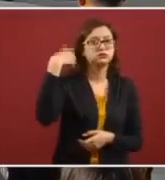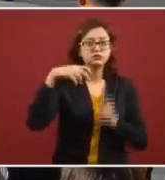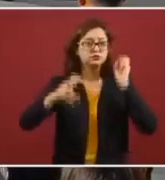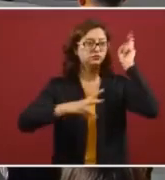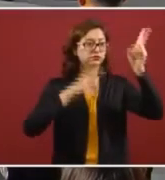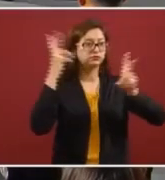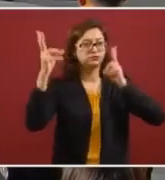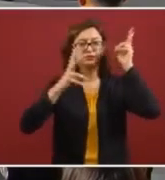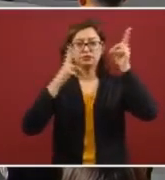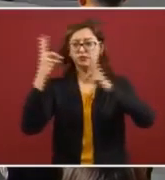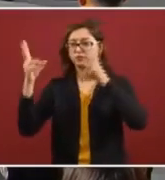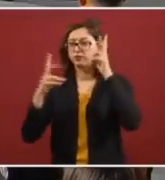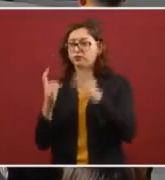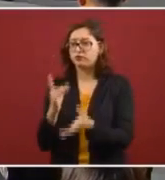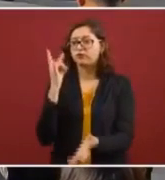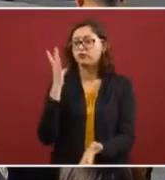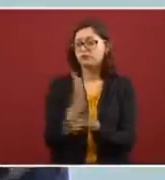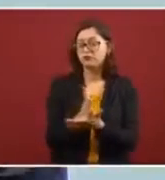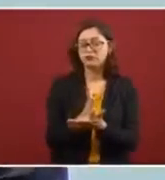municipalities.